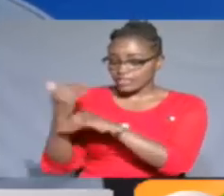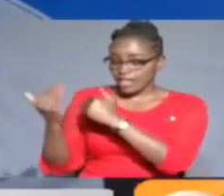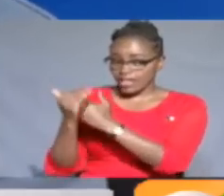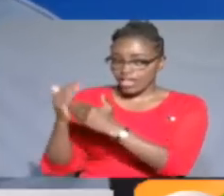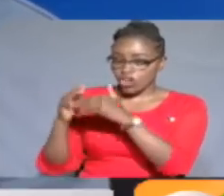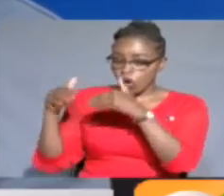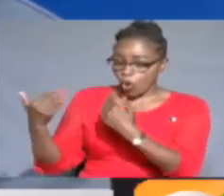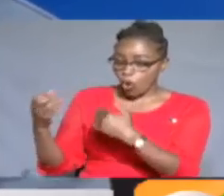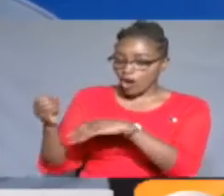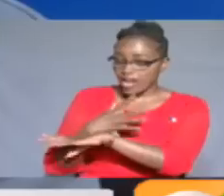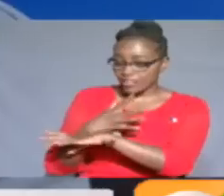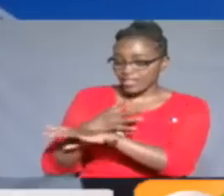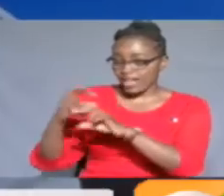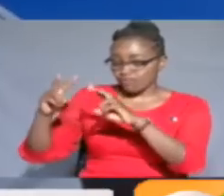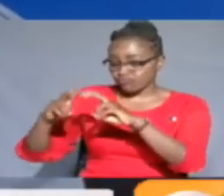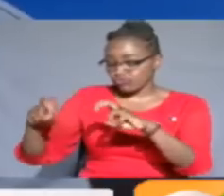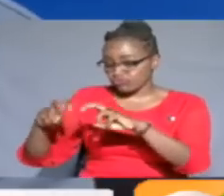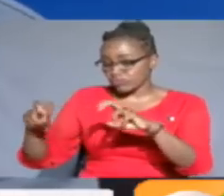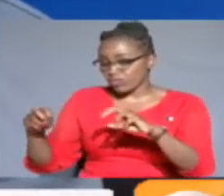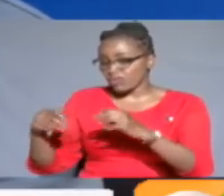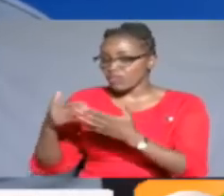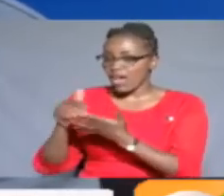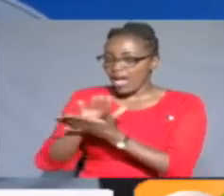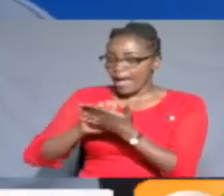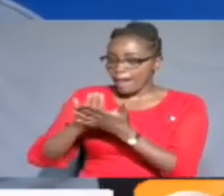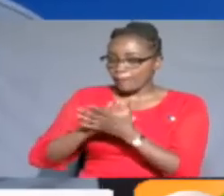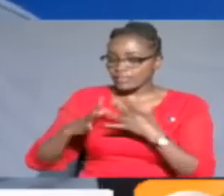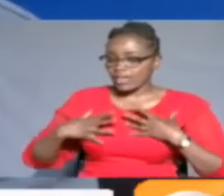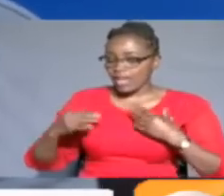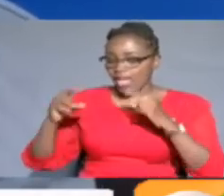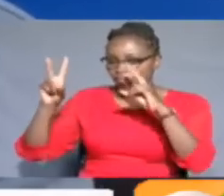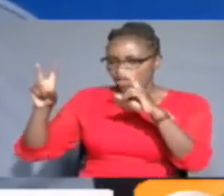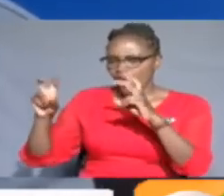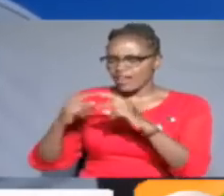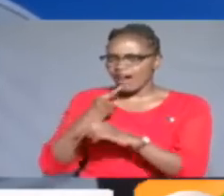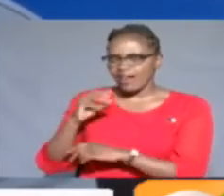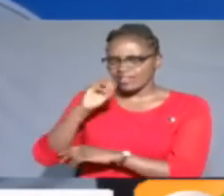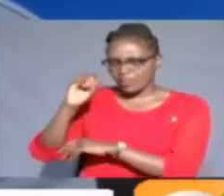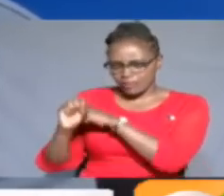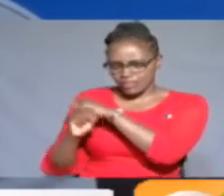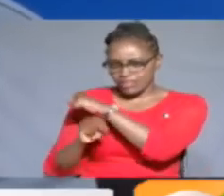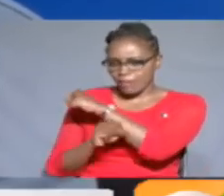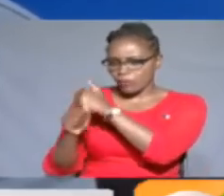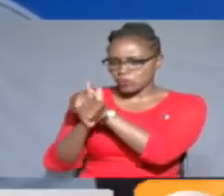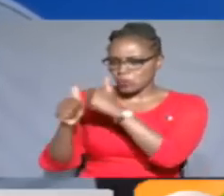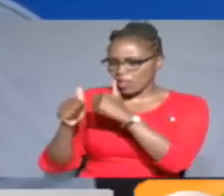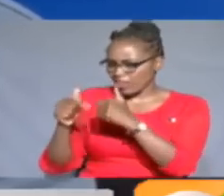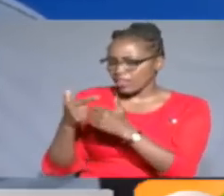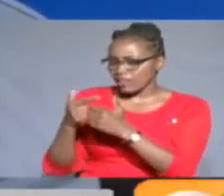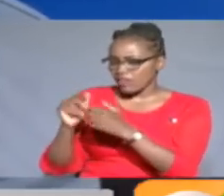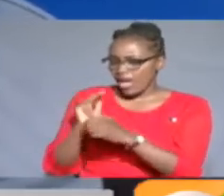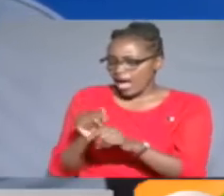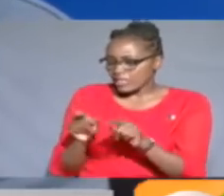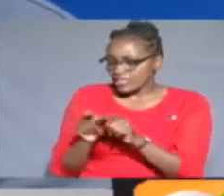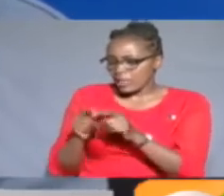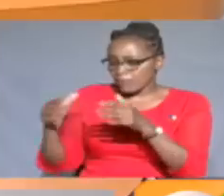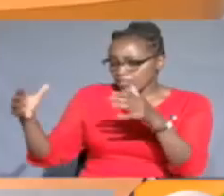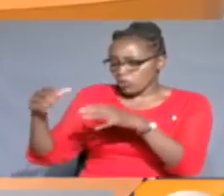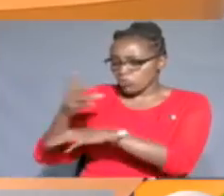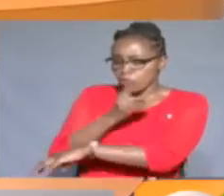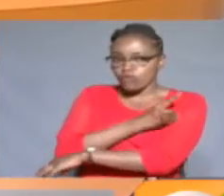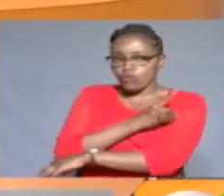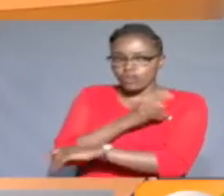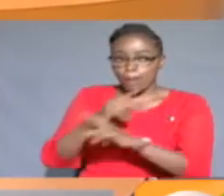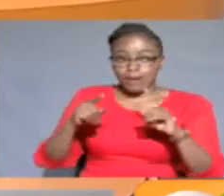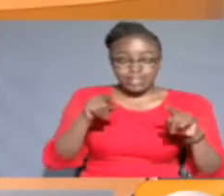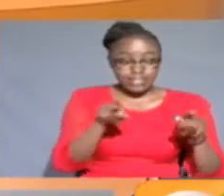or rather cancer screening, a primary health issue, we 100% support this as fraternity of doctors. But that has